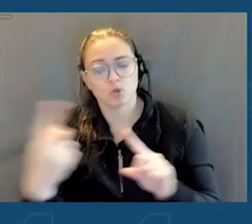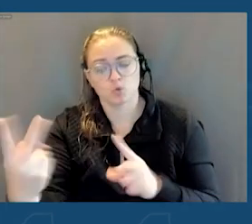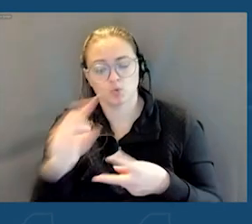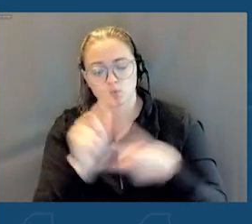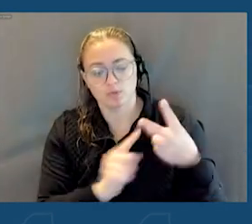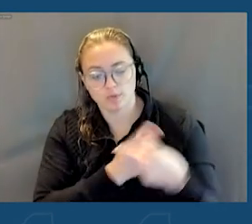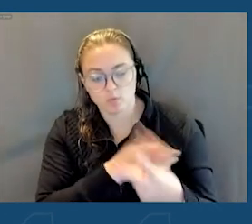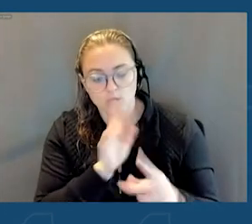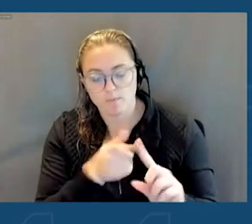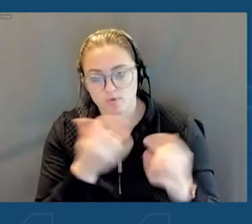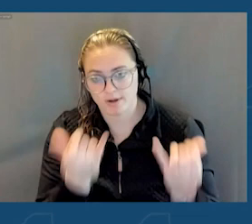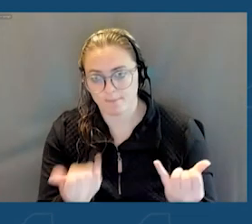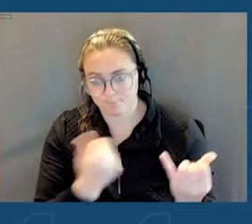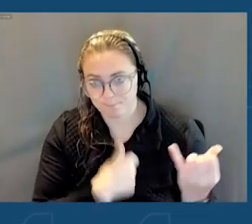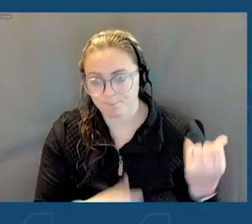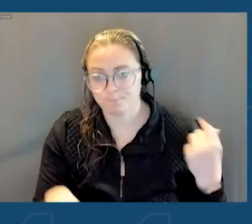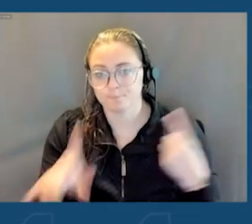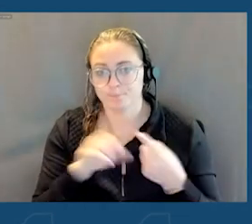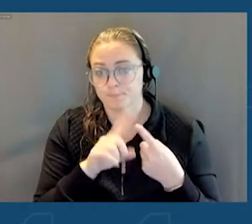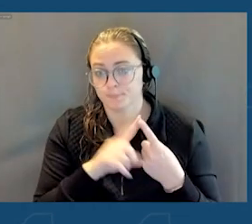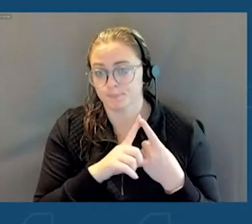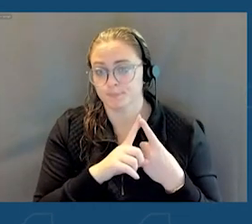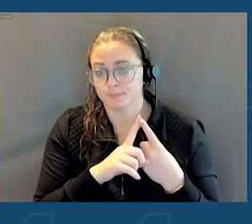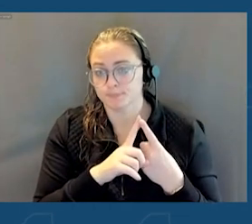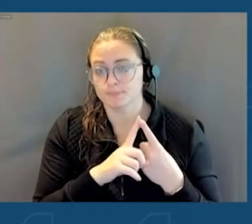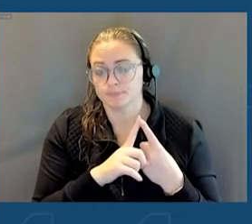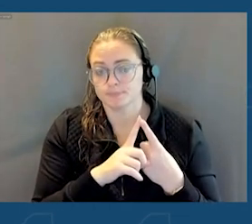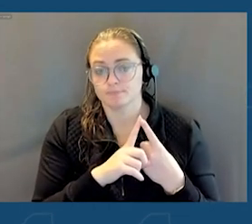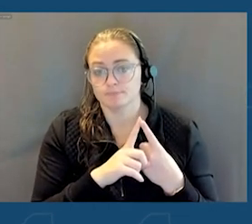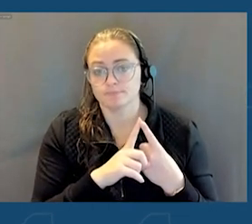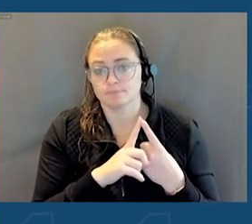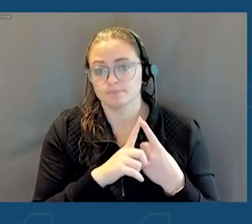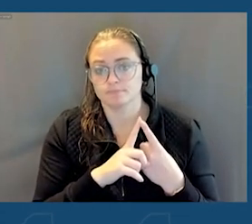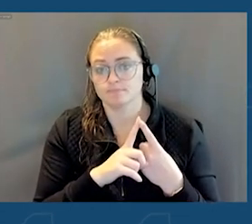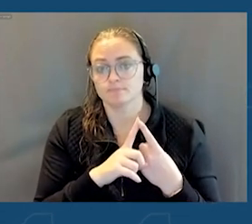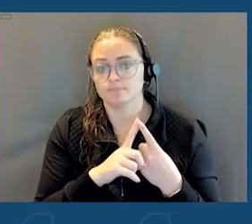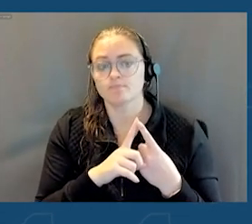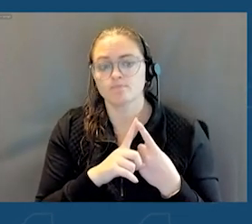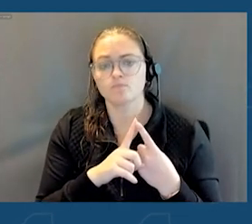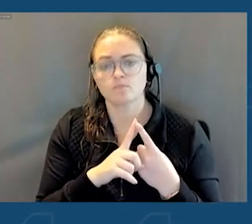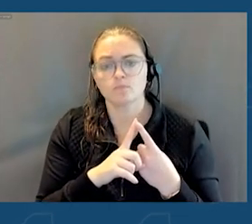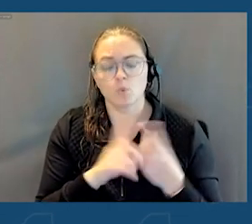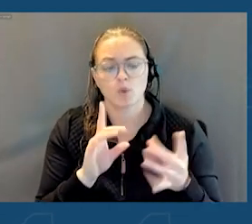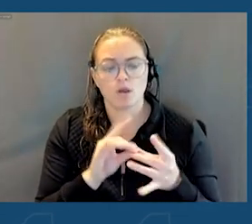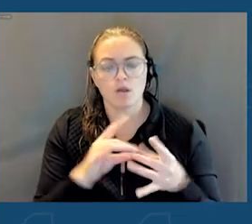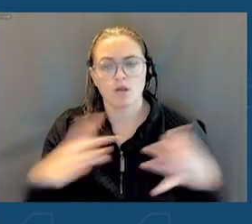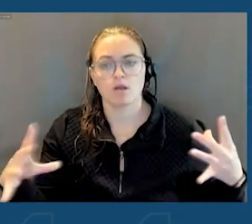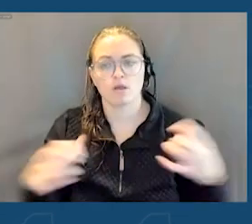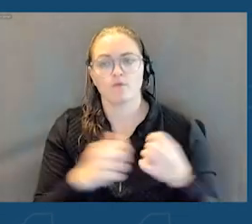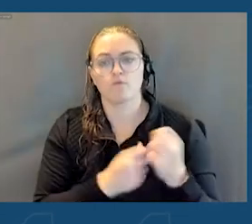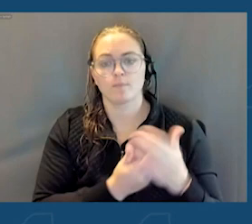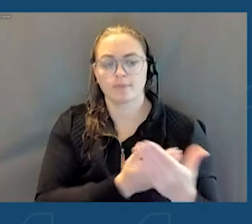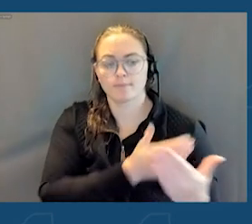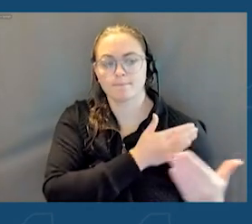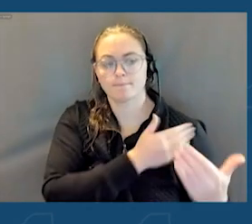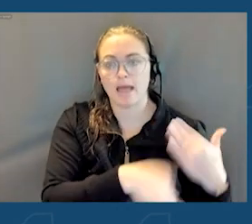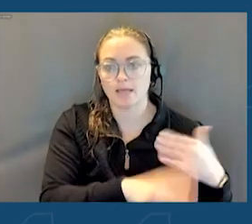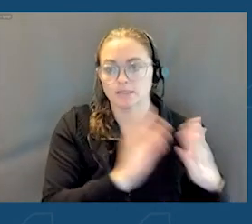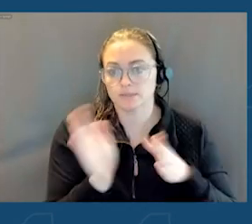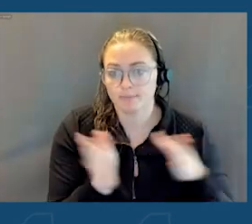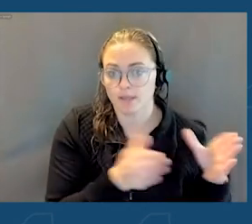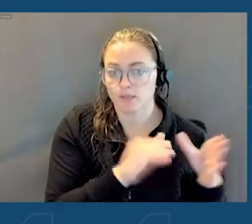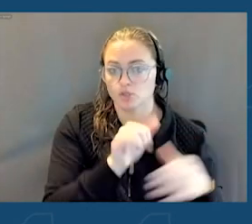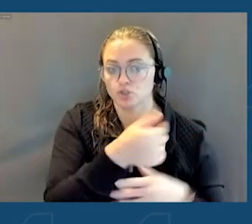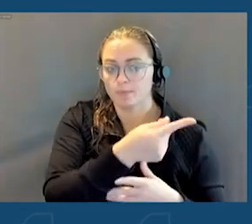about right now. Number one, we are decoupling this from the prior plan, the